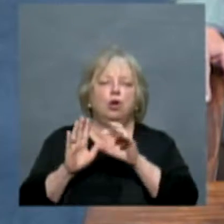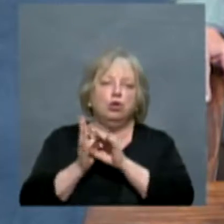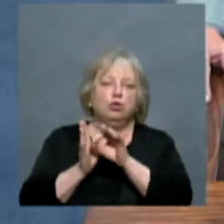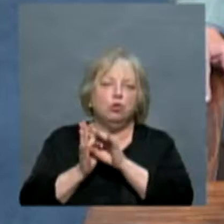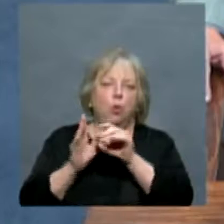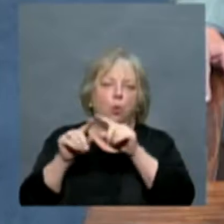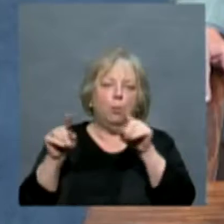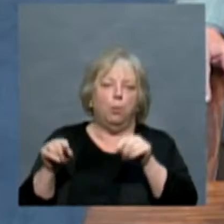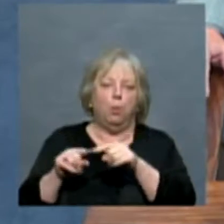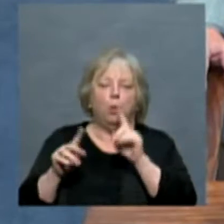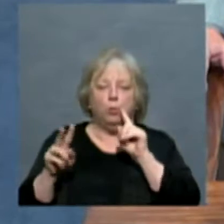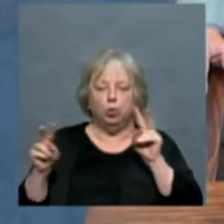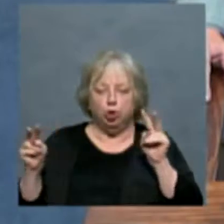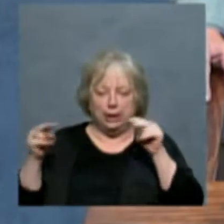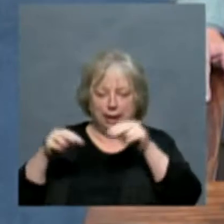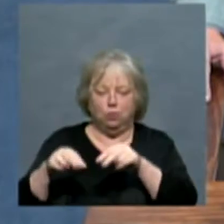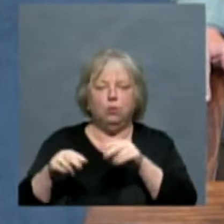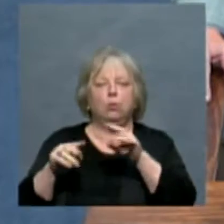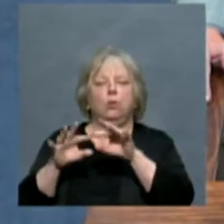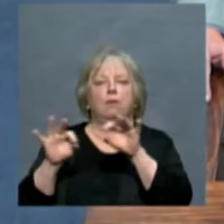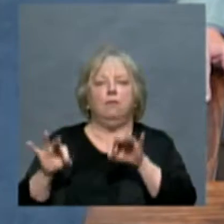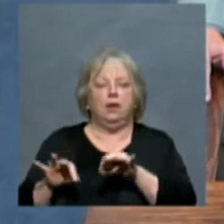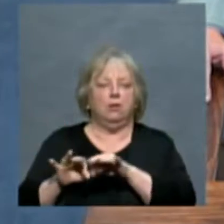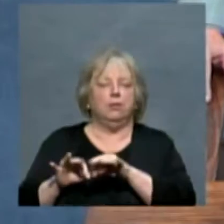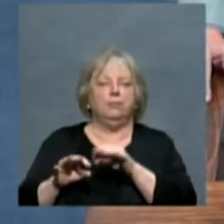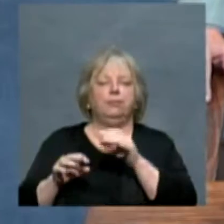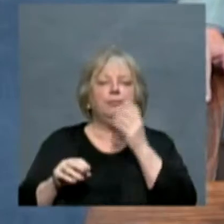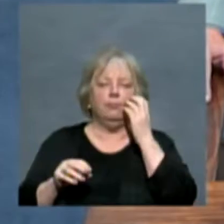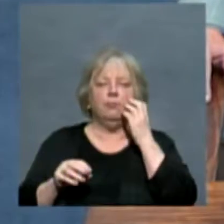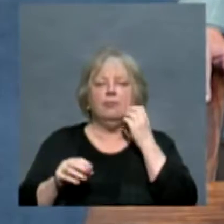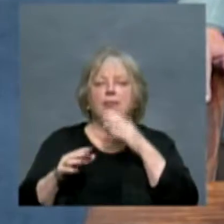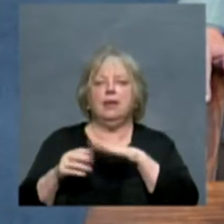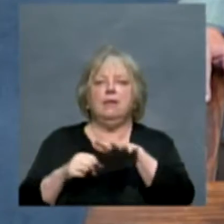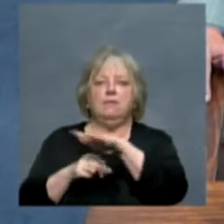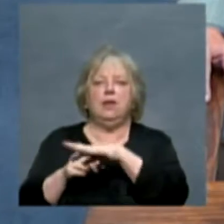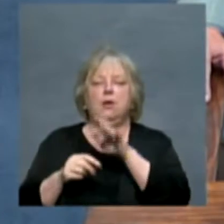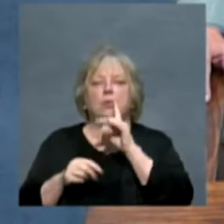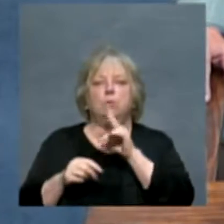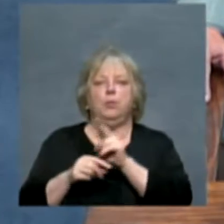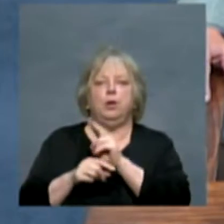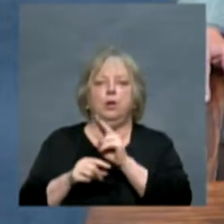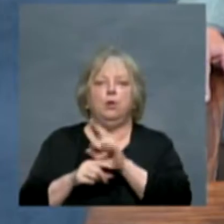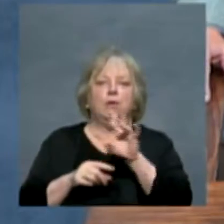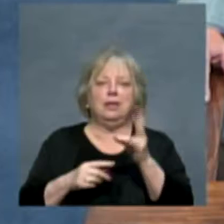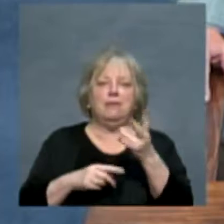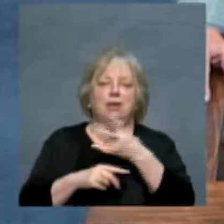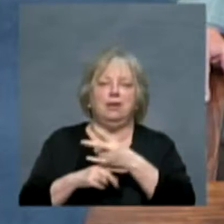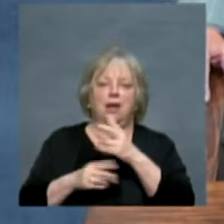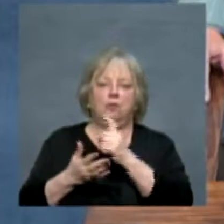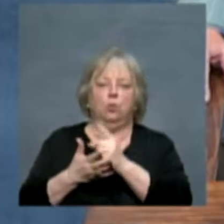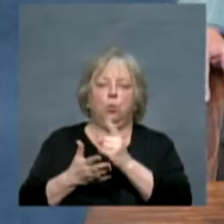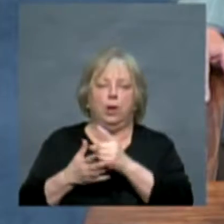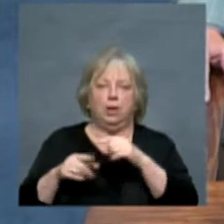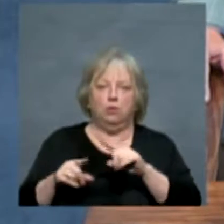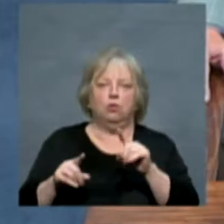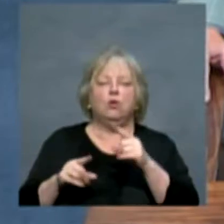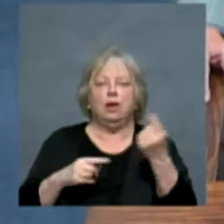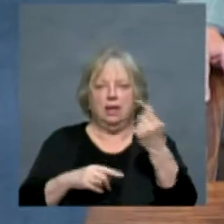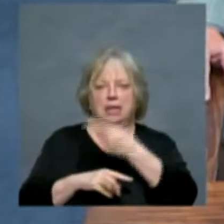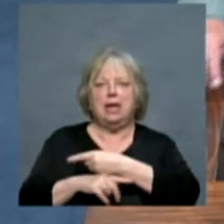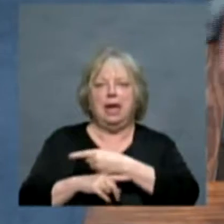Directional signage will be placed to direct visitors. The field will potentially be used 7 days a week during daylight